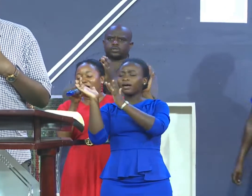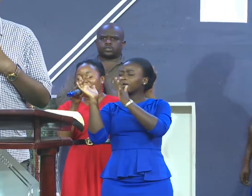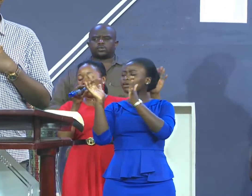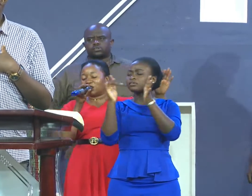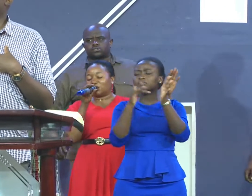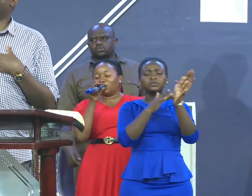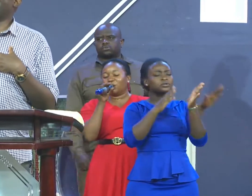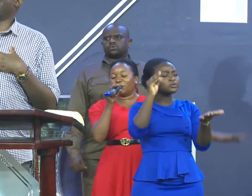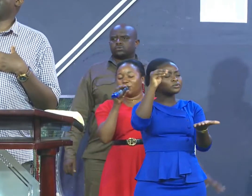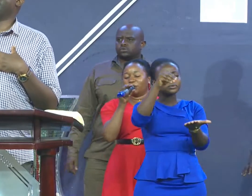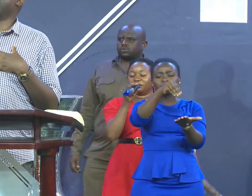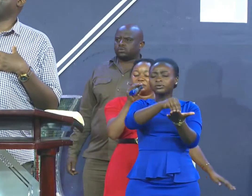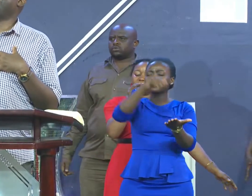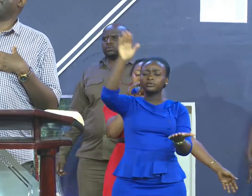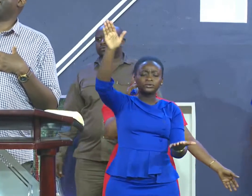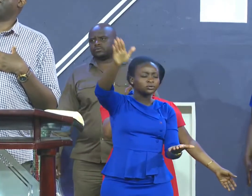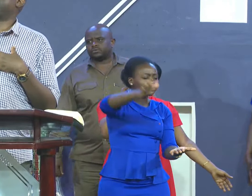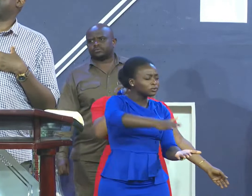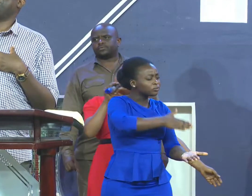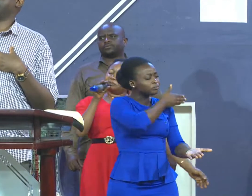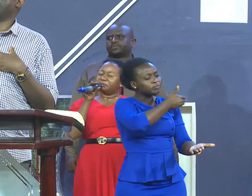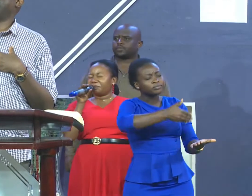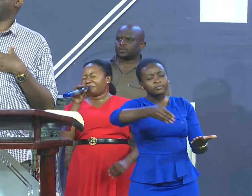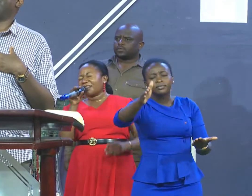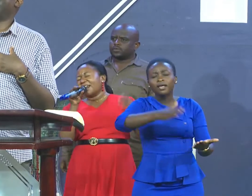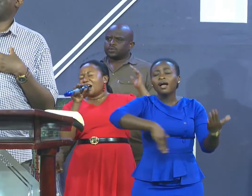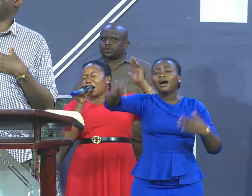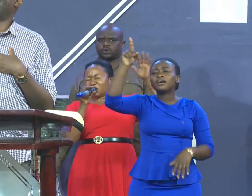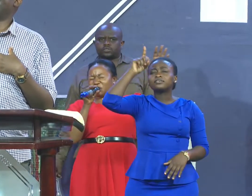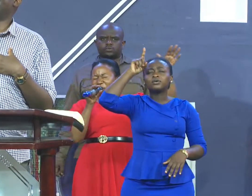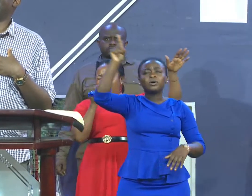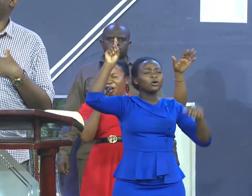Asobola. One more time. Yo quiero asobola.